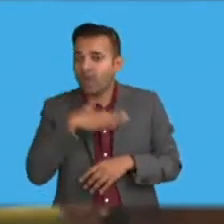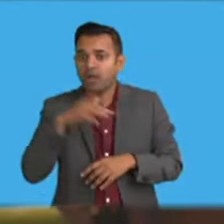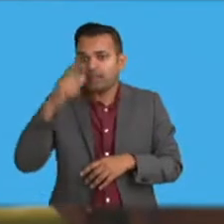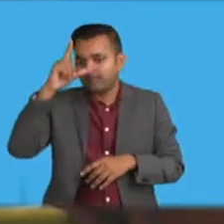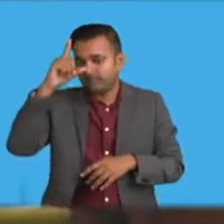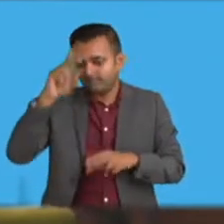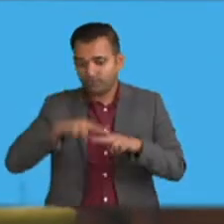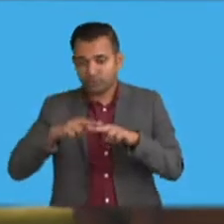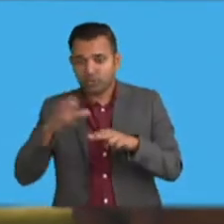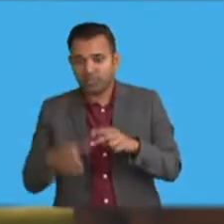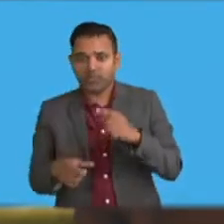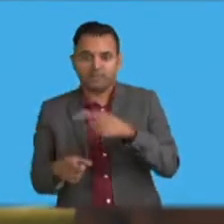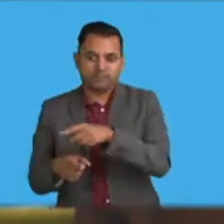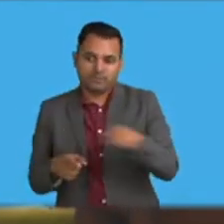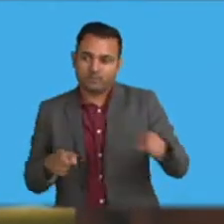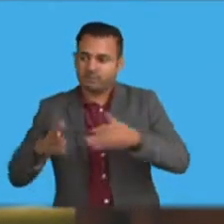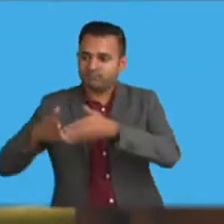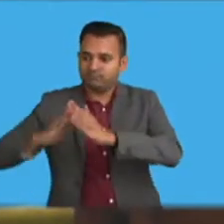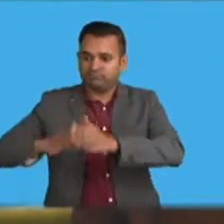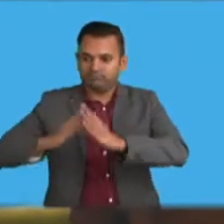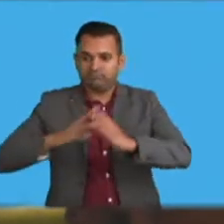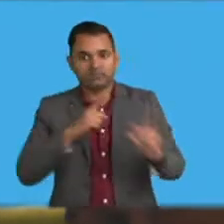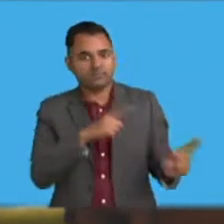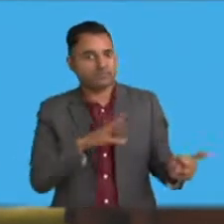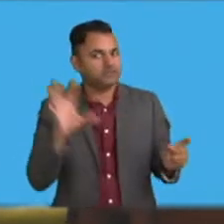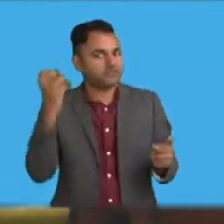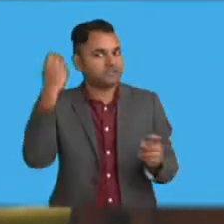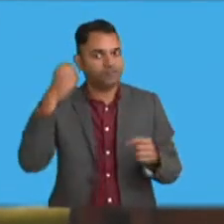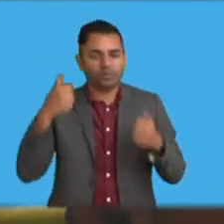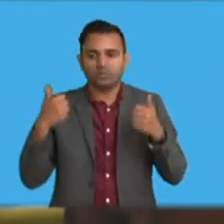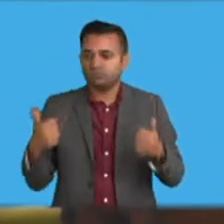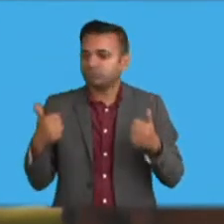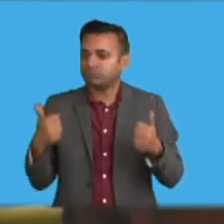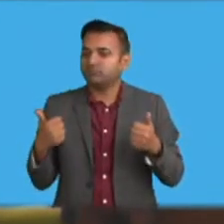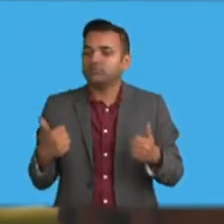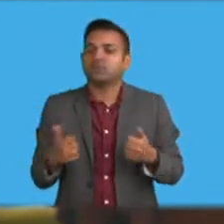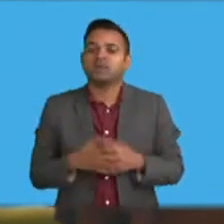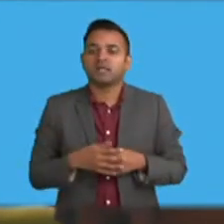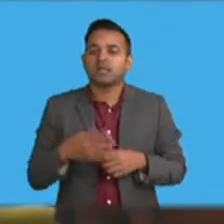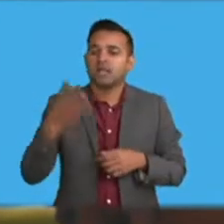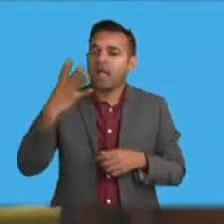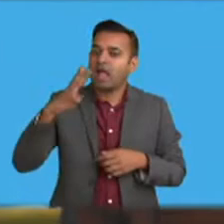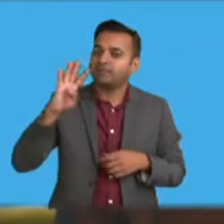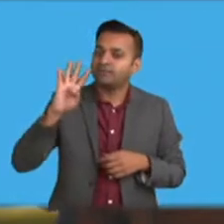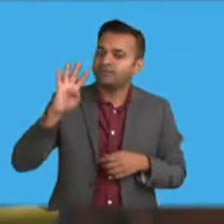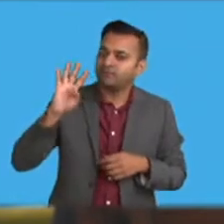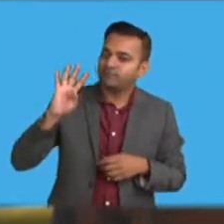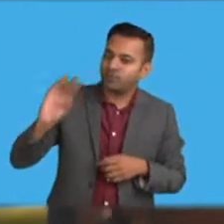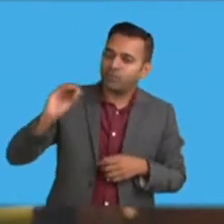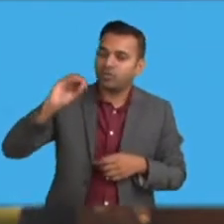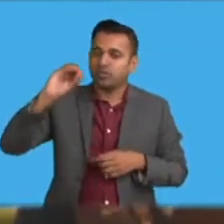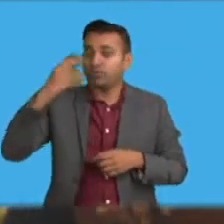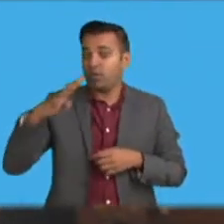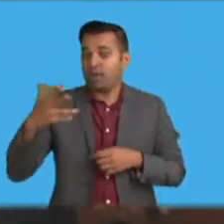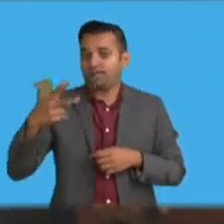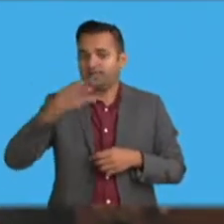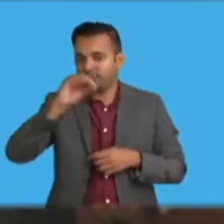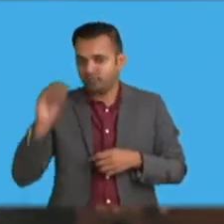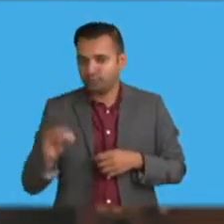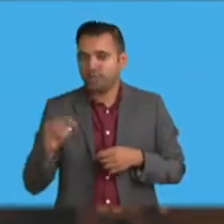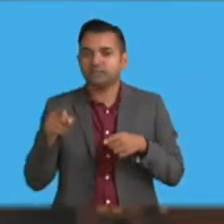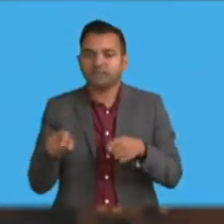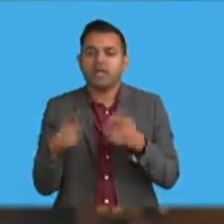rate of the NDP is around 84%, according to the last assessment of the particular projects. Another initiative for